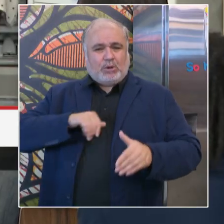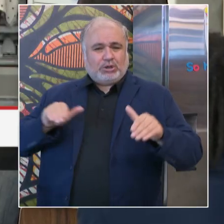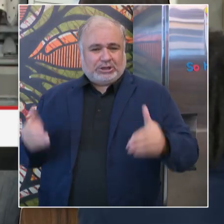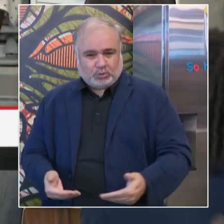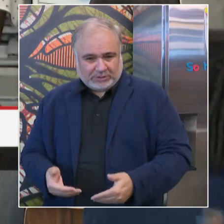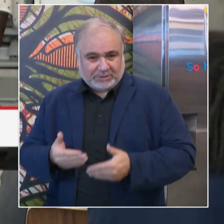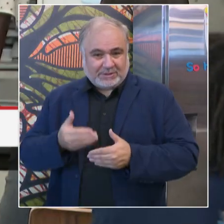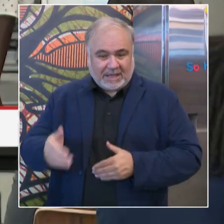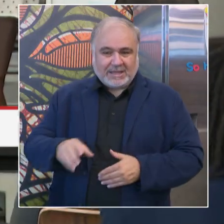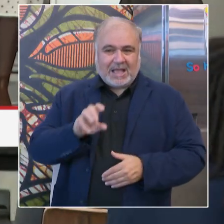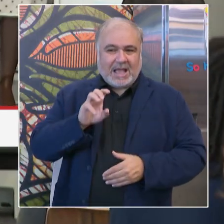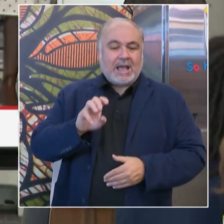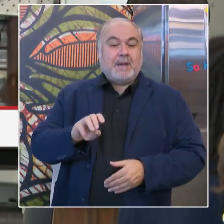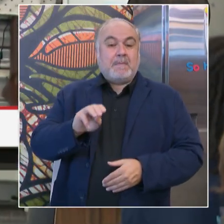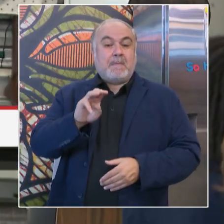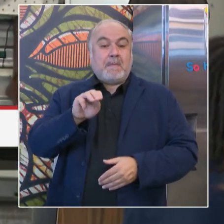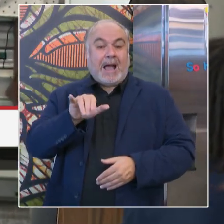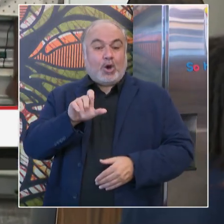Bowser.